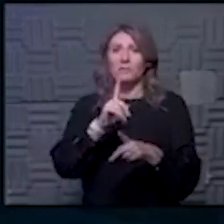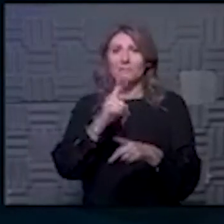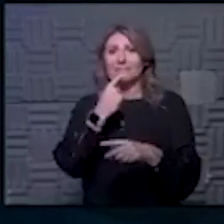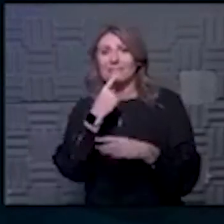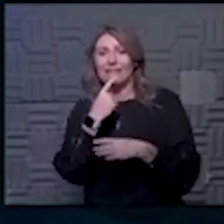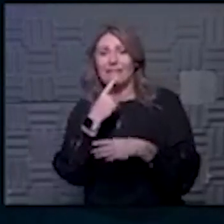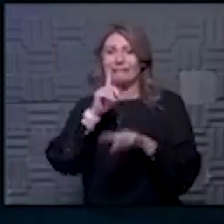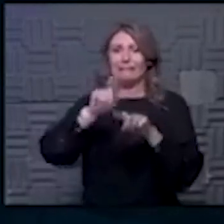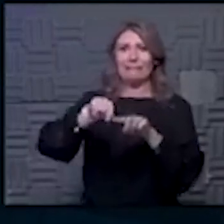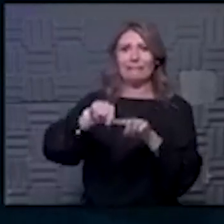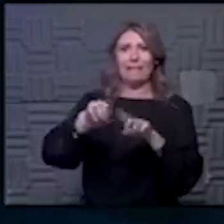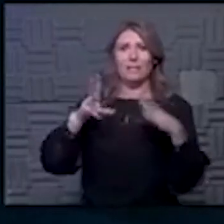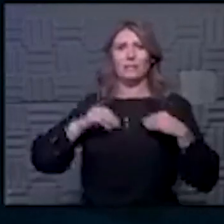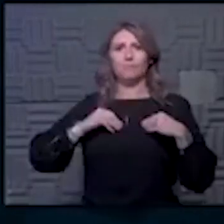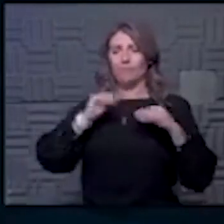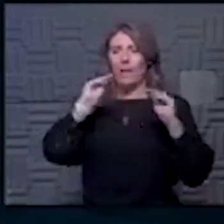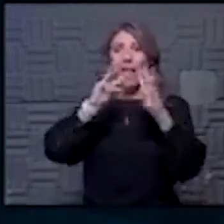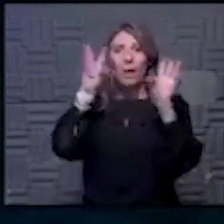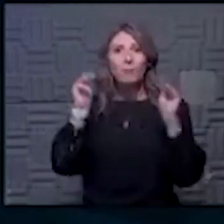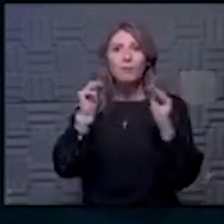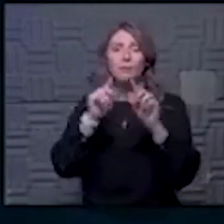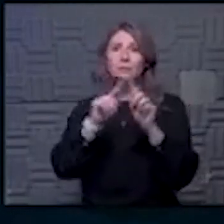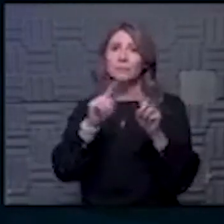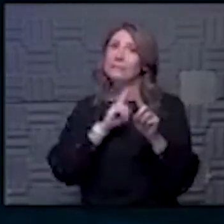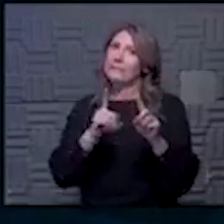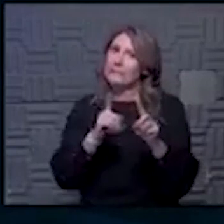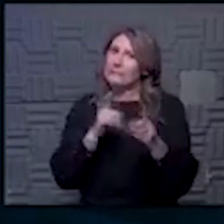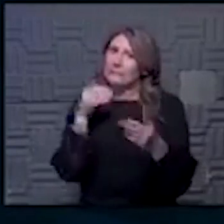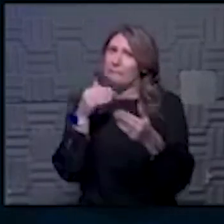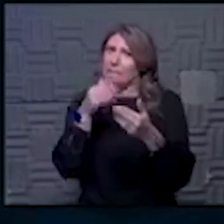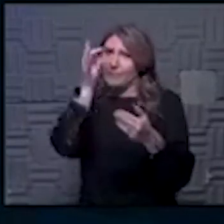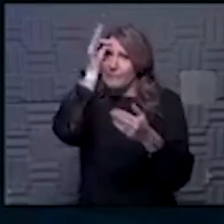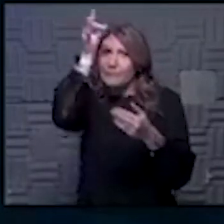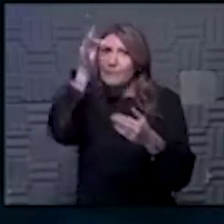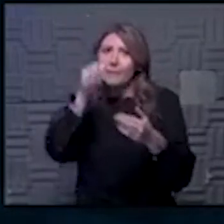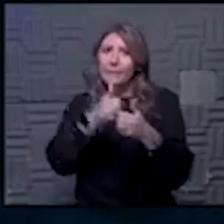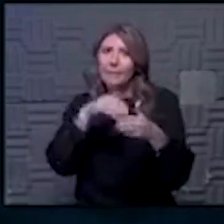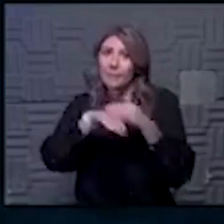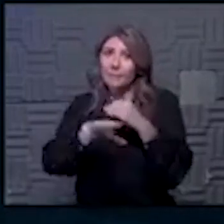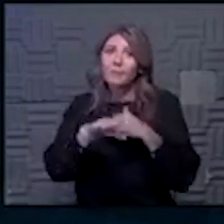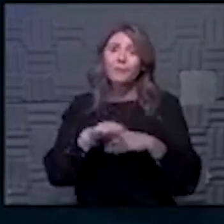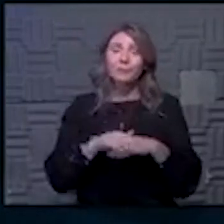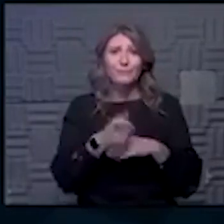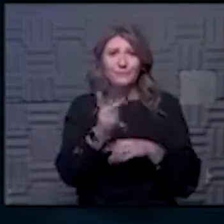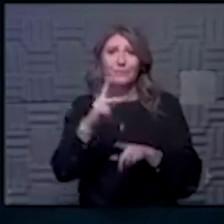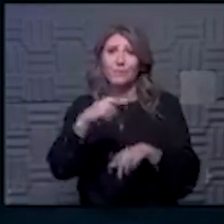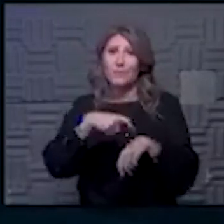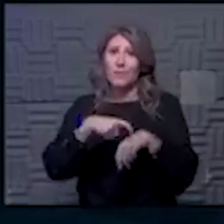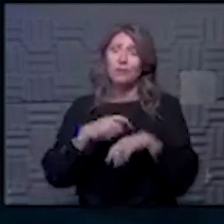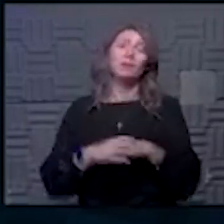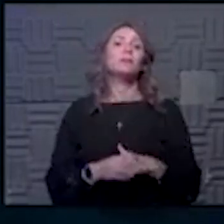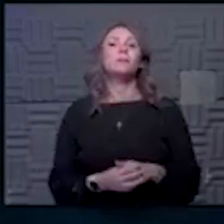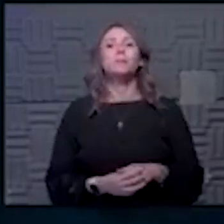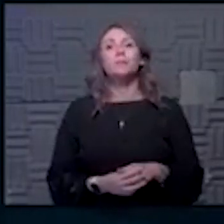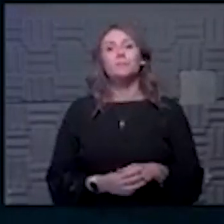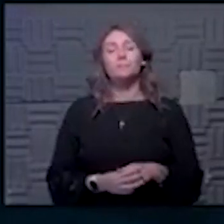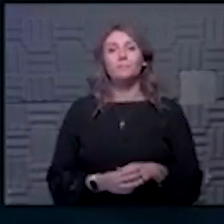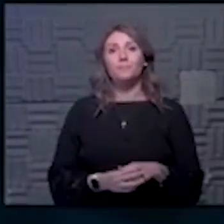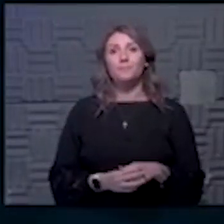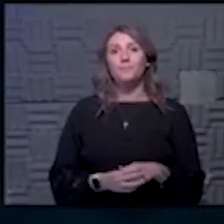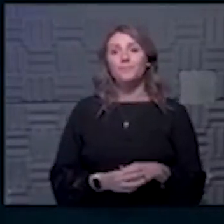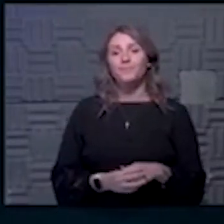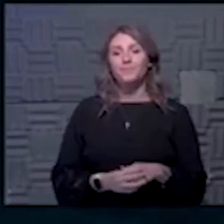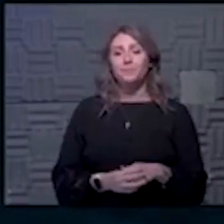but we've been close to direct admissions on a couple of occasions. So I still want